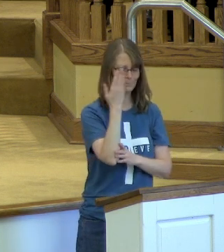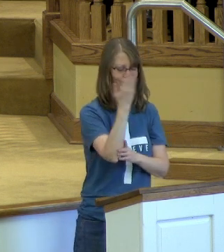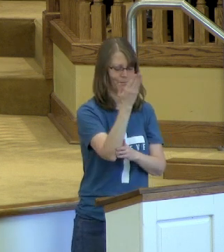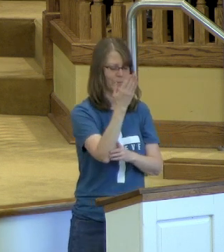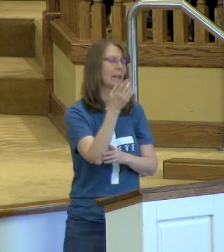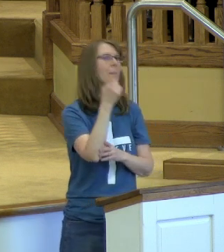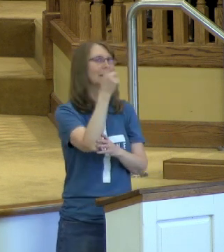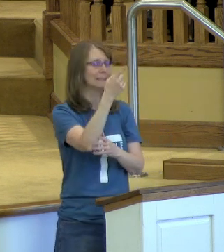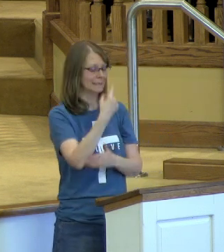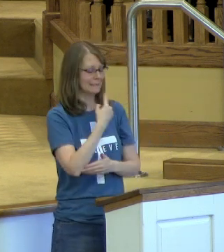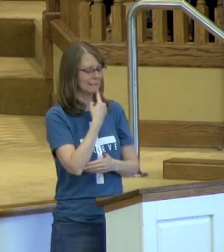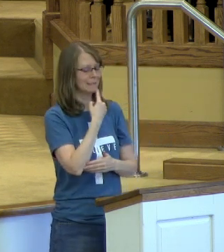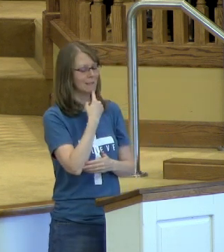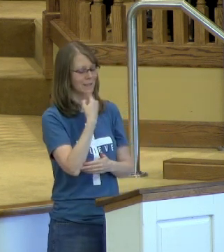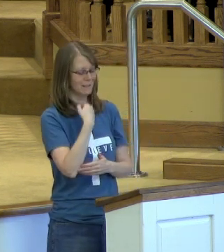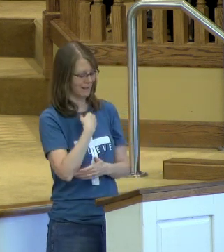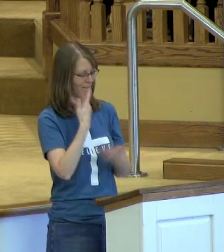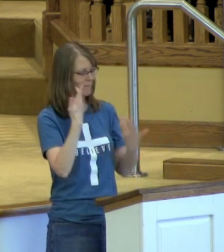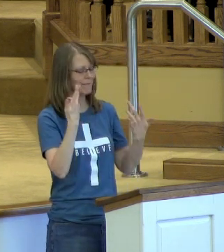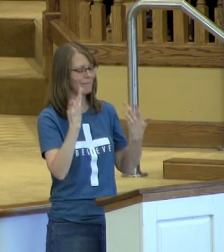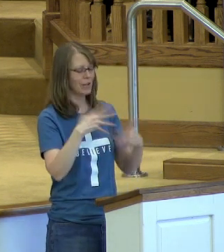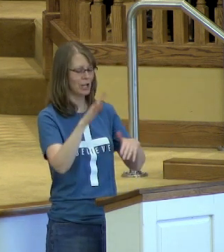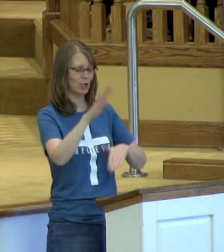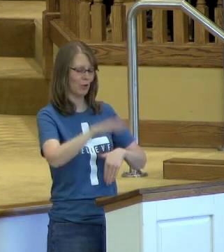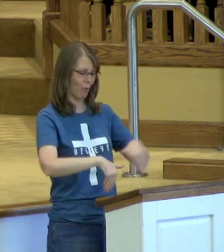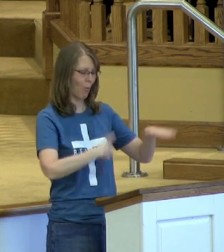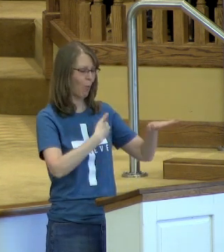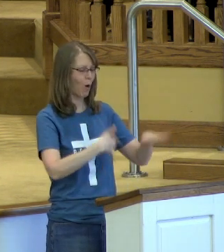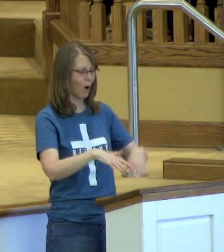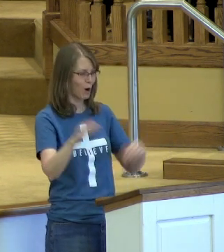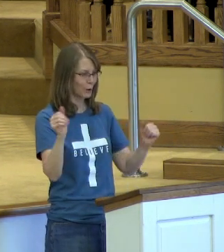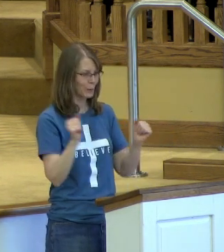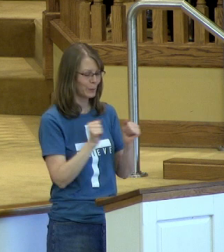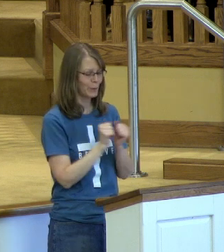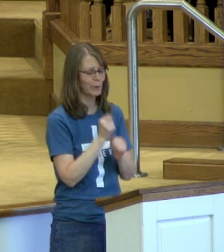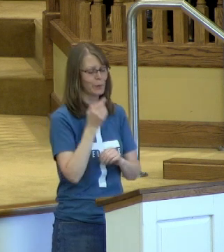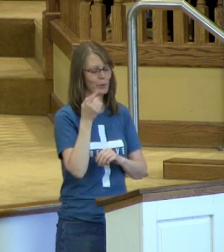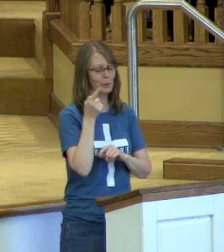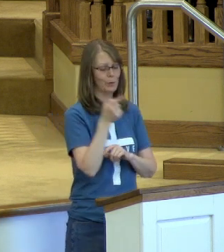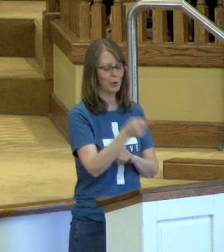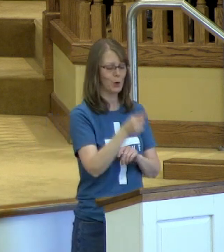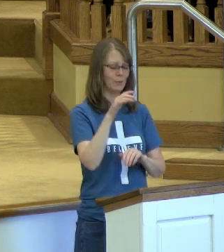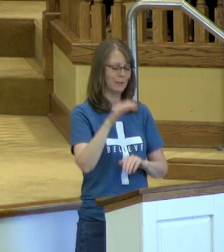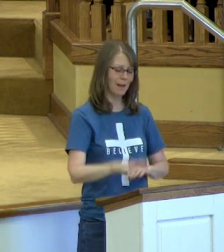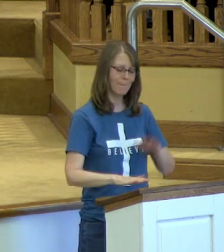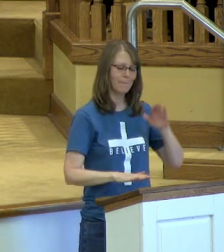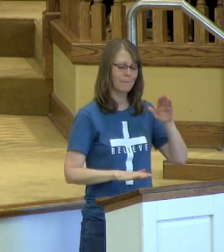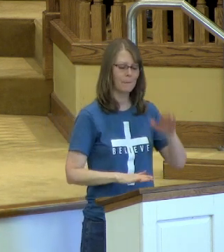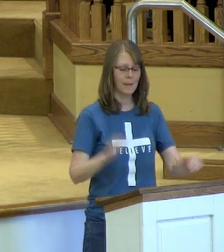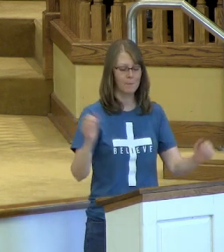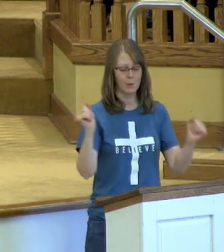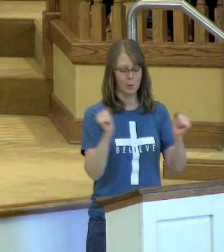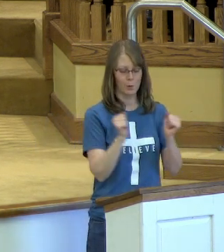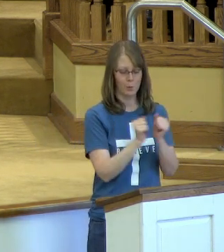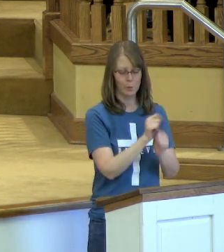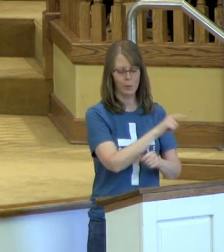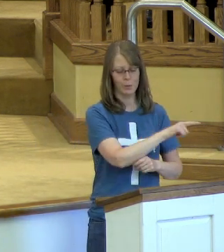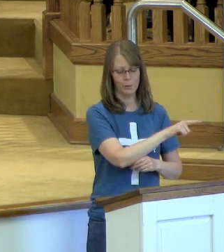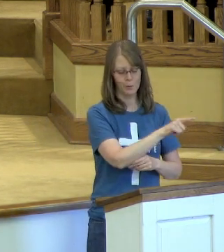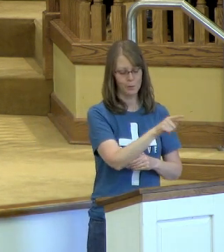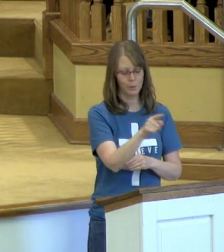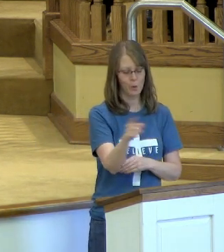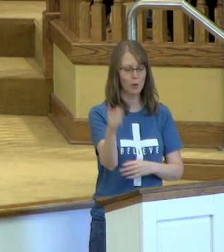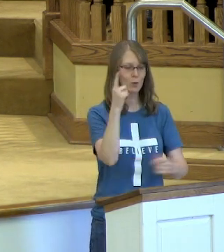I've walked right where you've walked, stepped right where you've stepped, cried